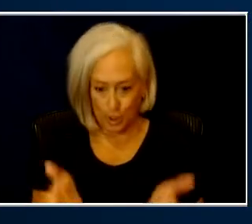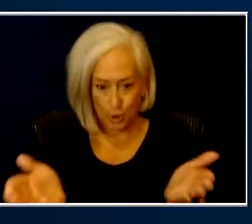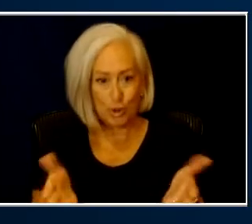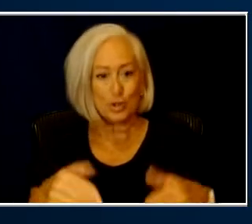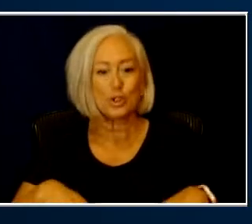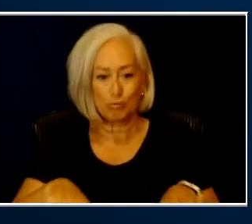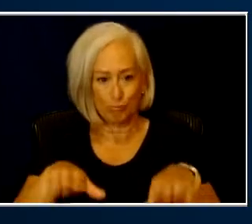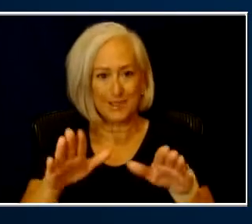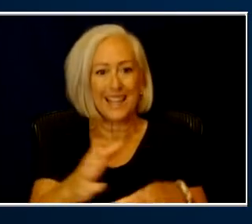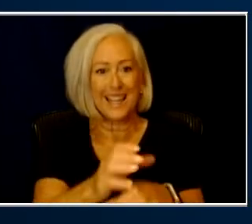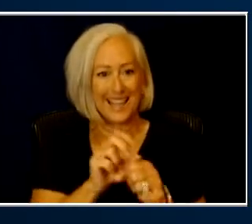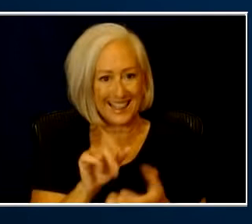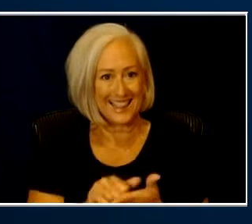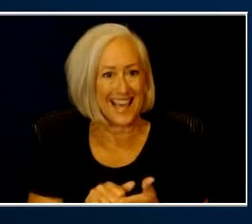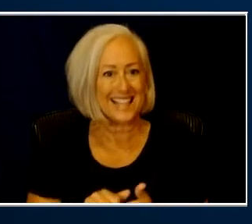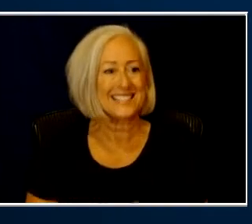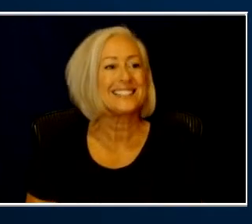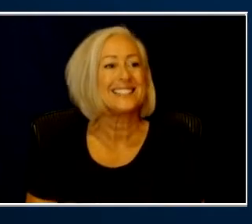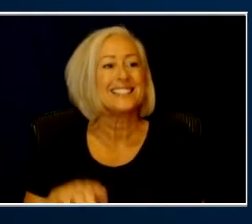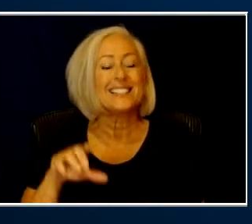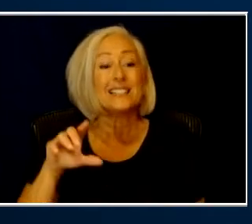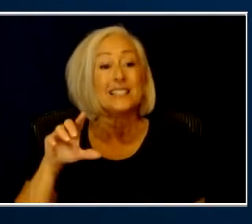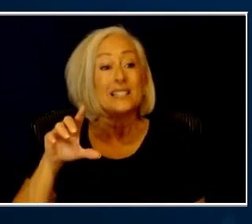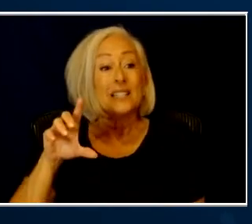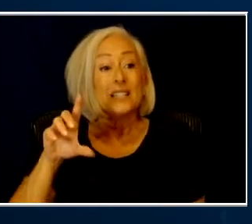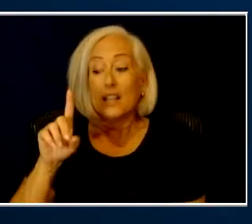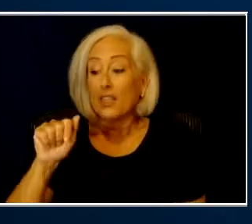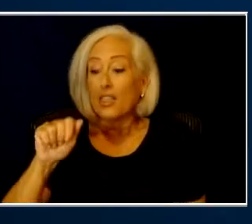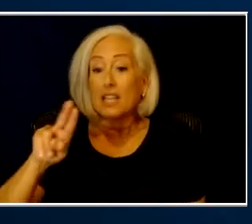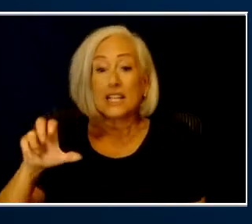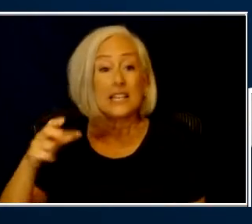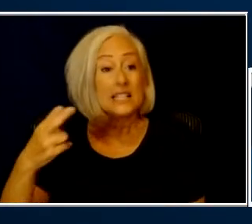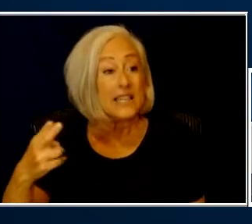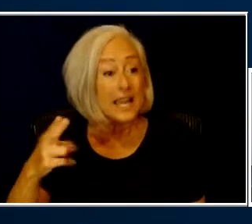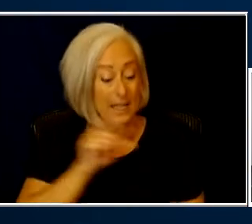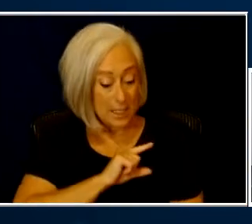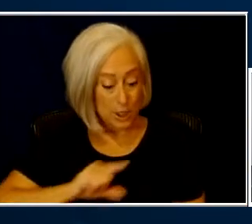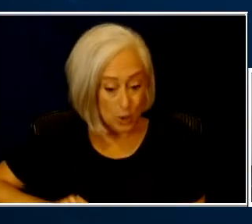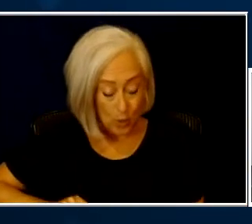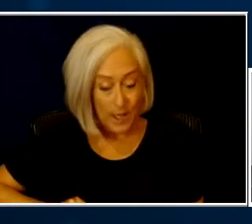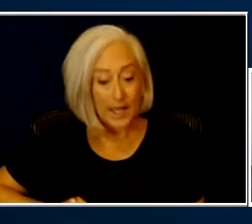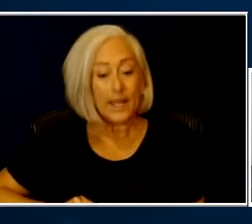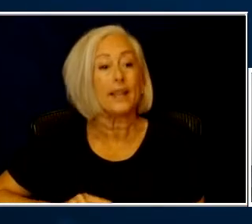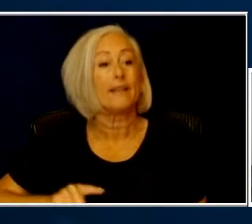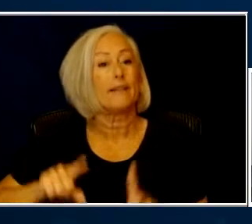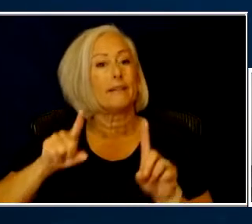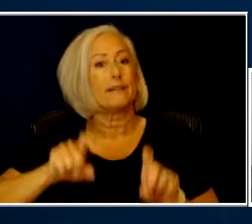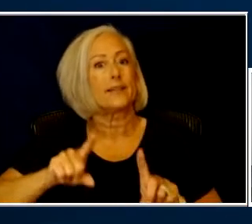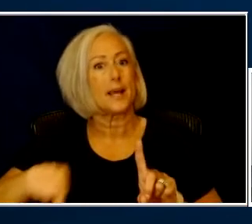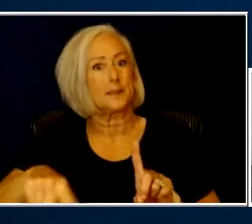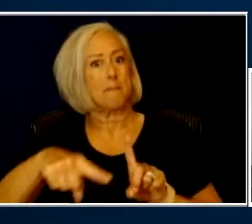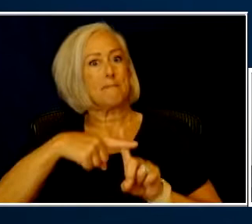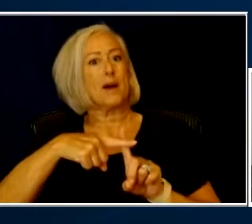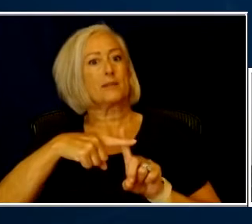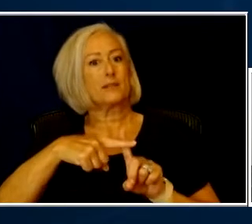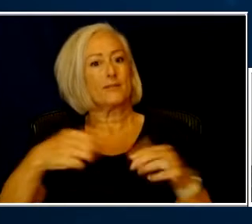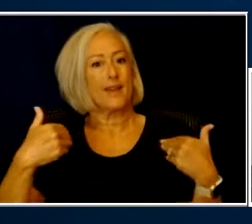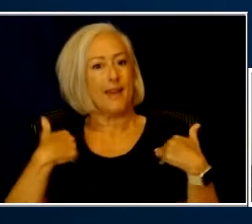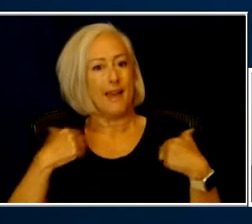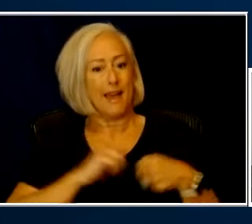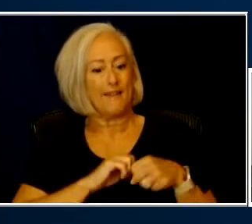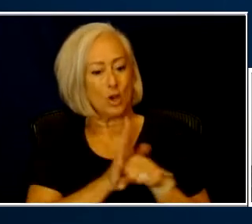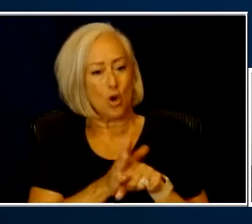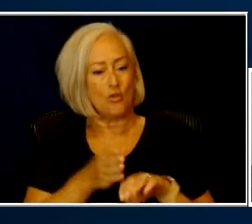the Danish Queen tested positive for COVID the day after Queen Elizabeth's funeral, a very large gathering. Yeah. So should we